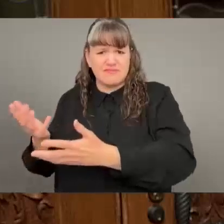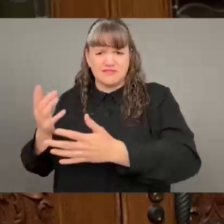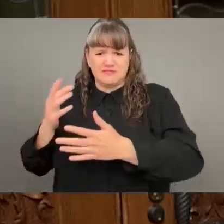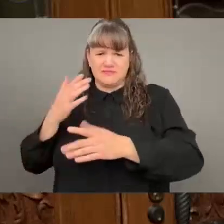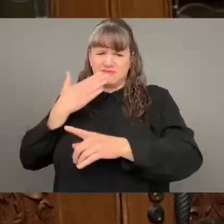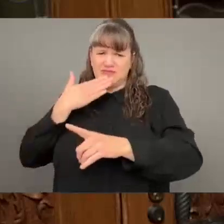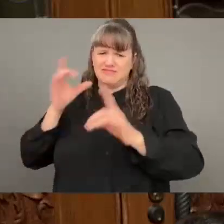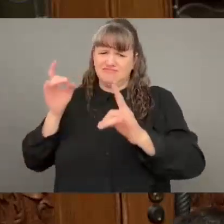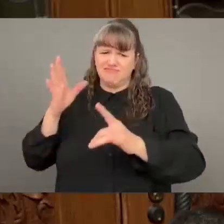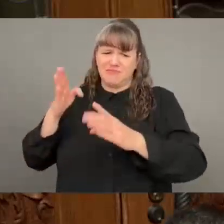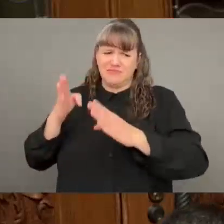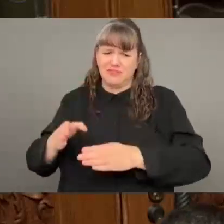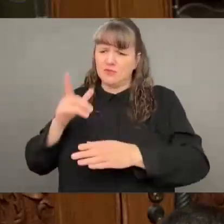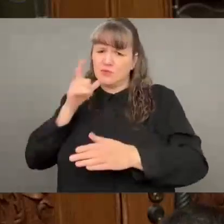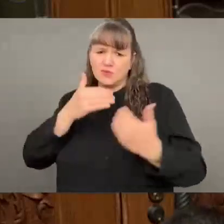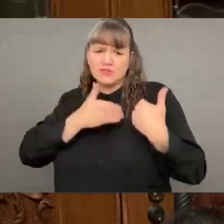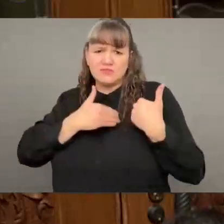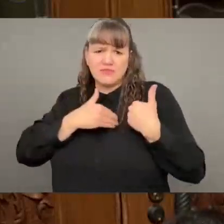streets?